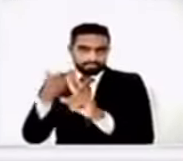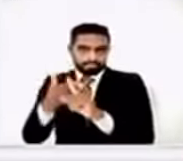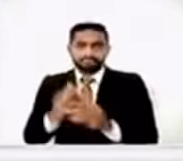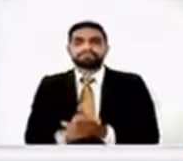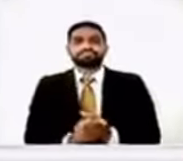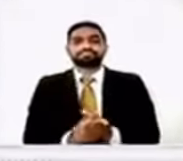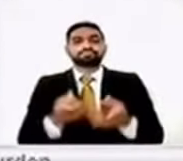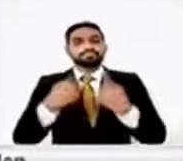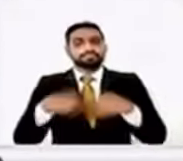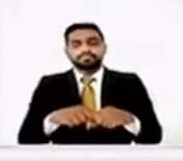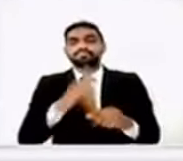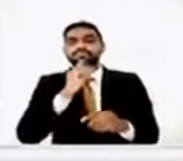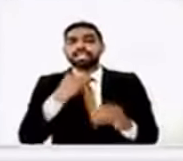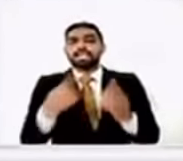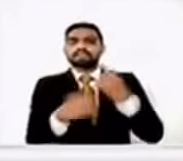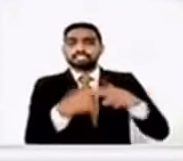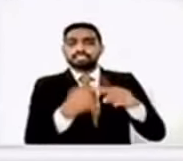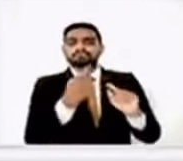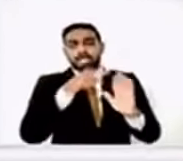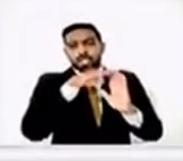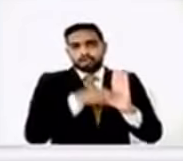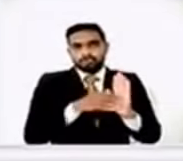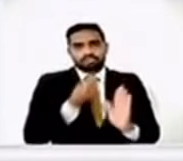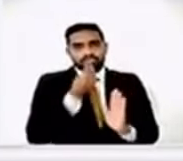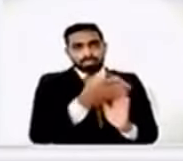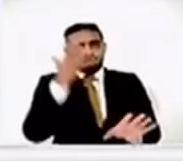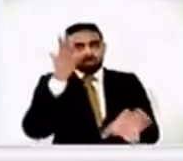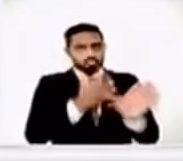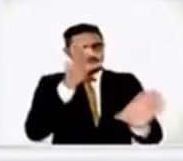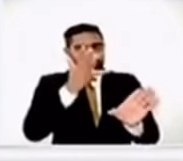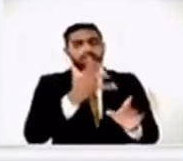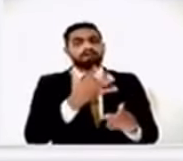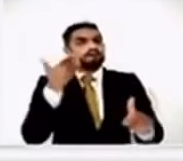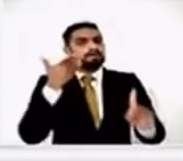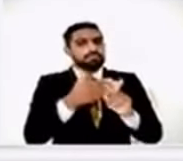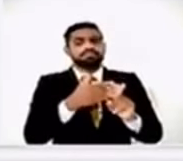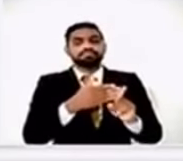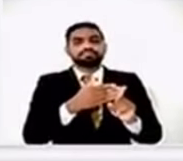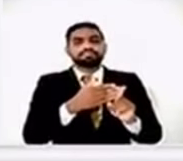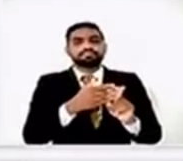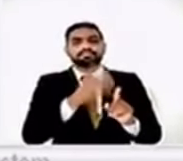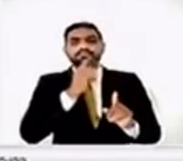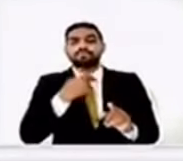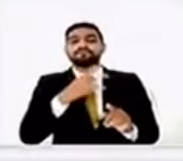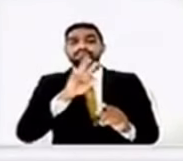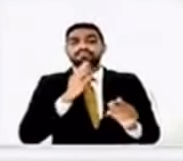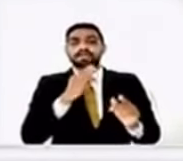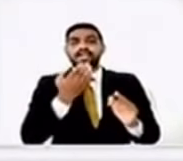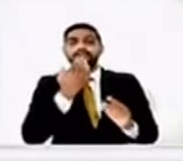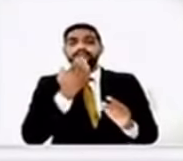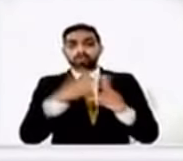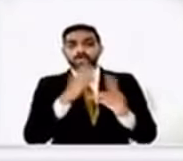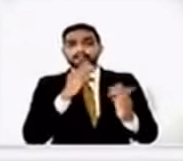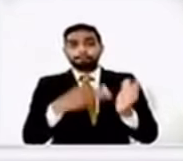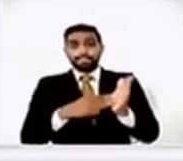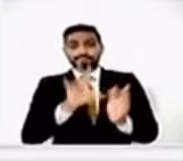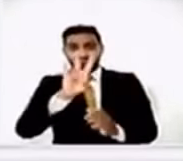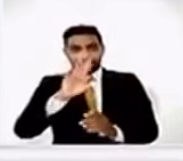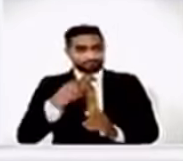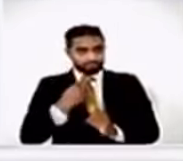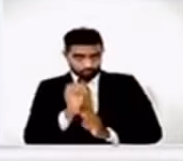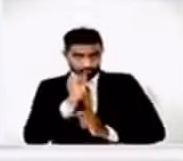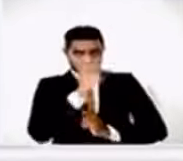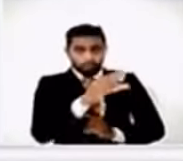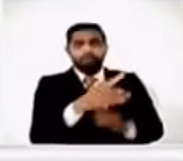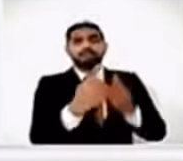of 5 years for capital investments of over $25 million. Taxes on dried fish, Maldive fish and